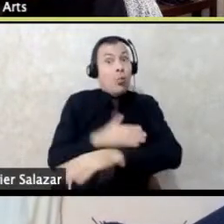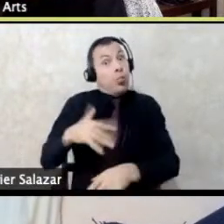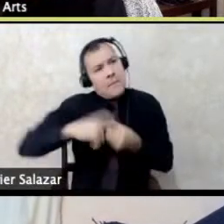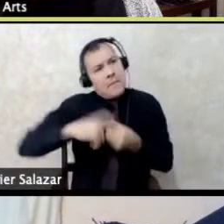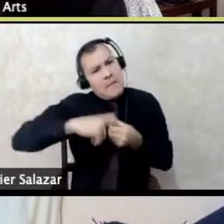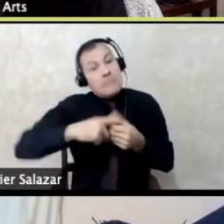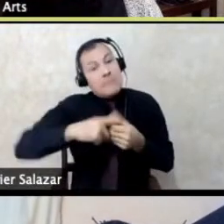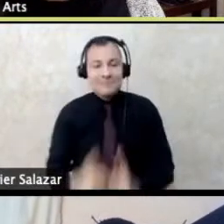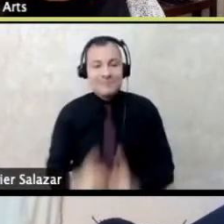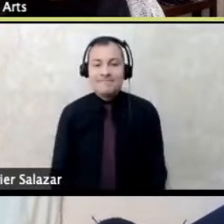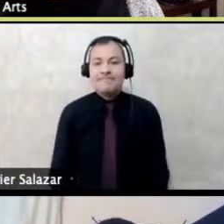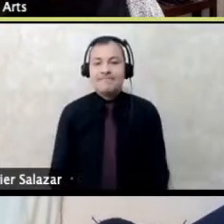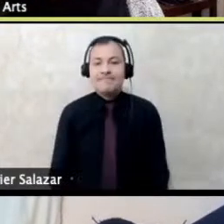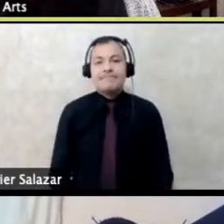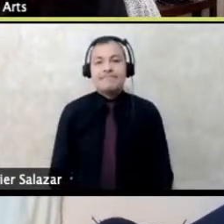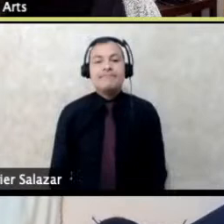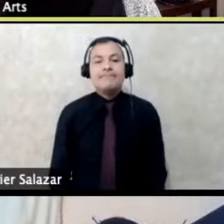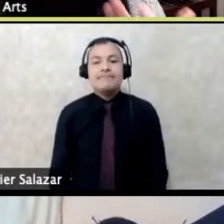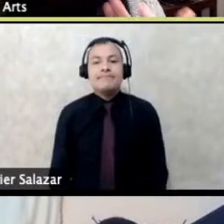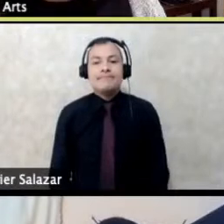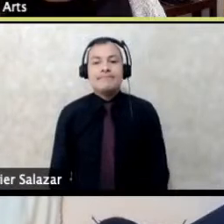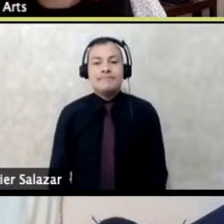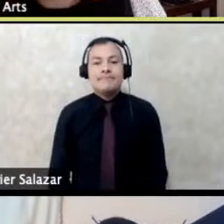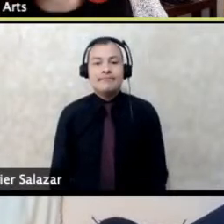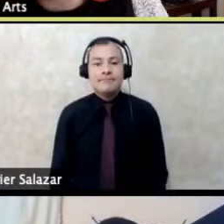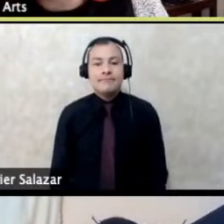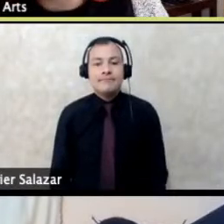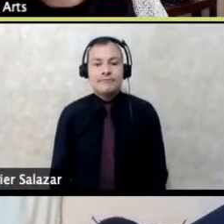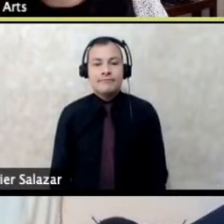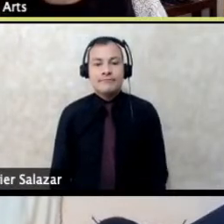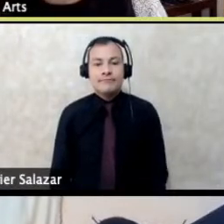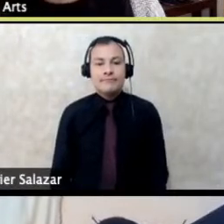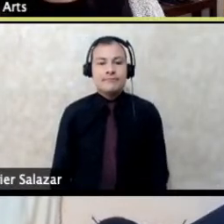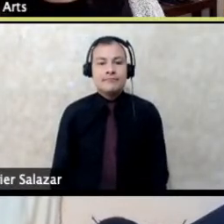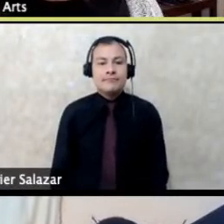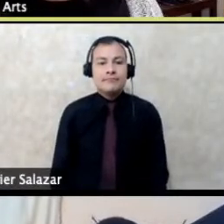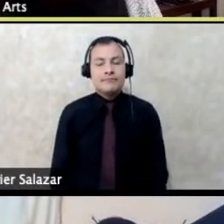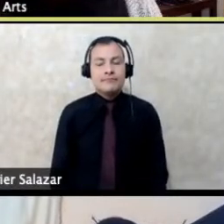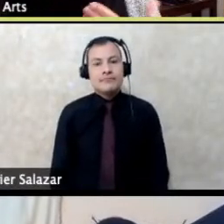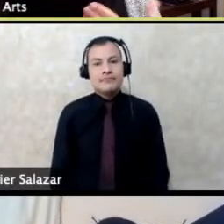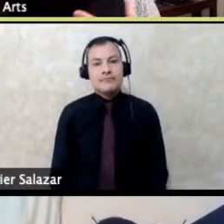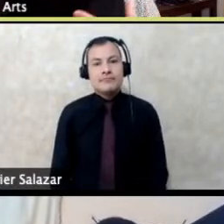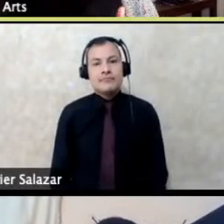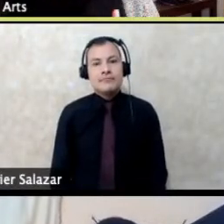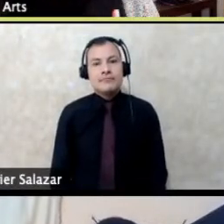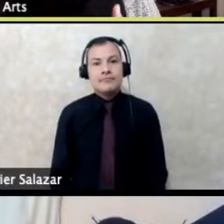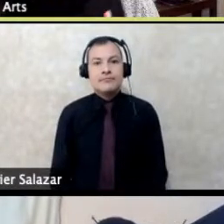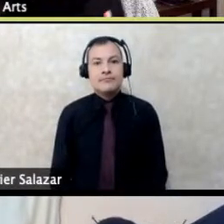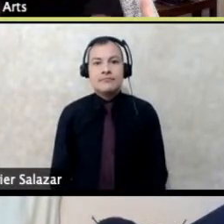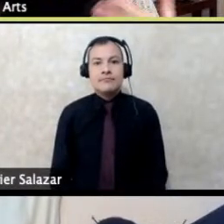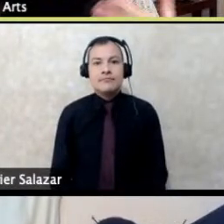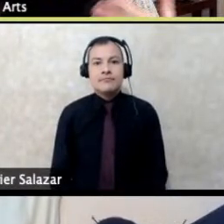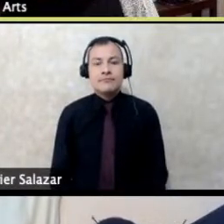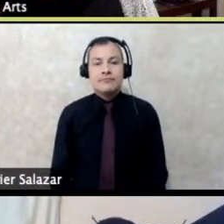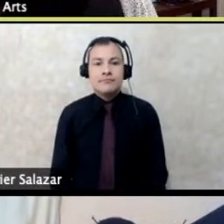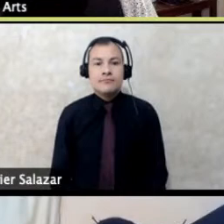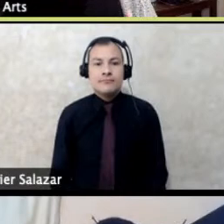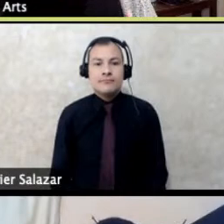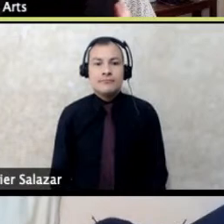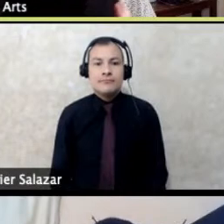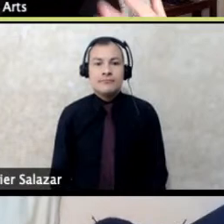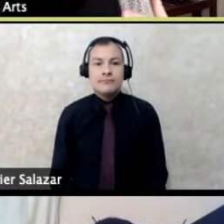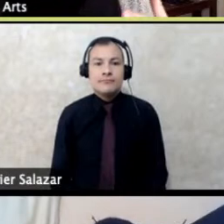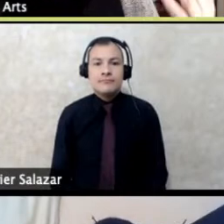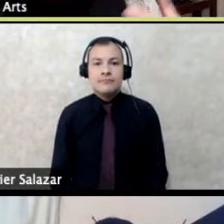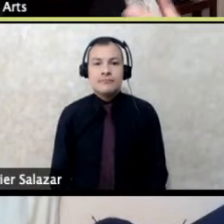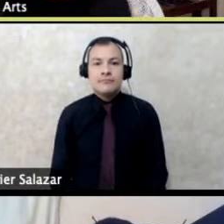beneficiaries of our services, and that is a very large number. Even for our Ministry of Culture, this number is